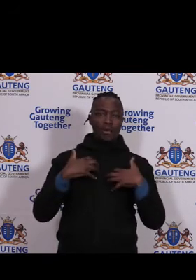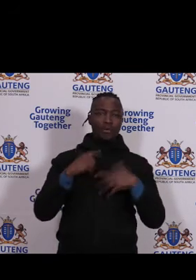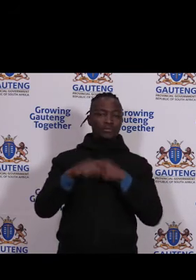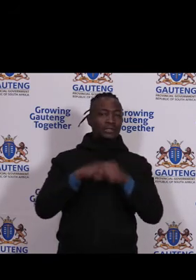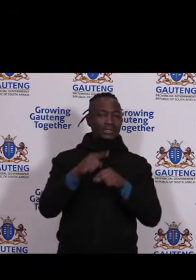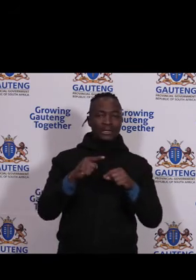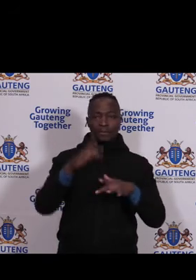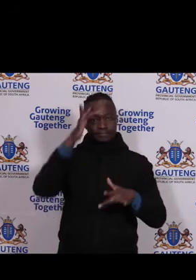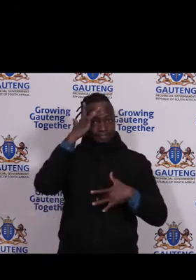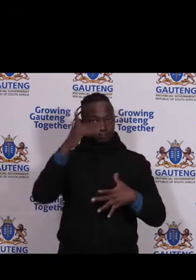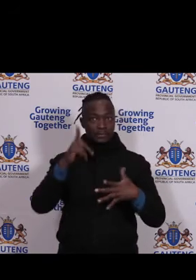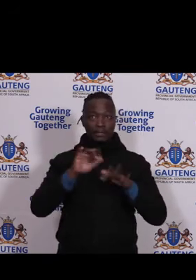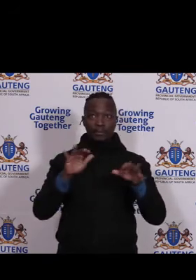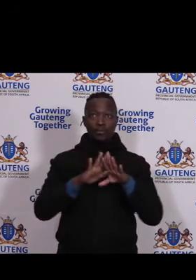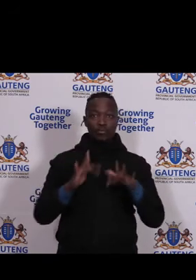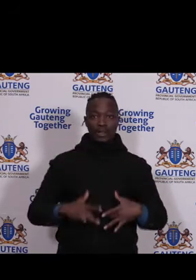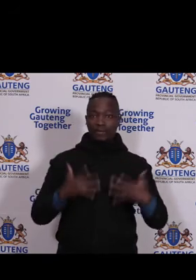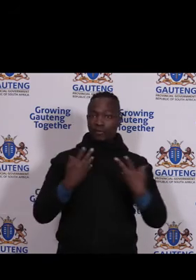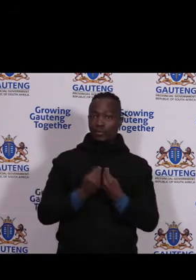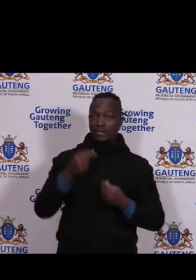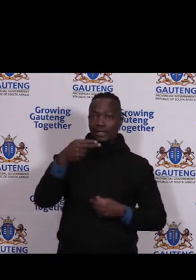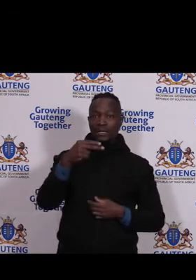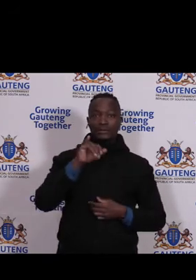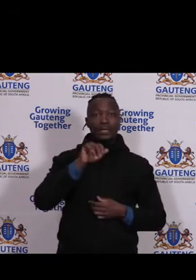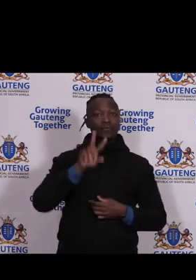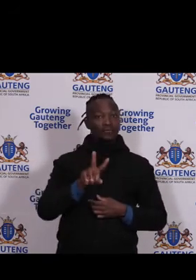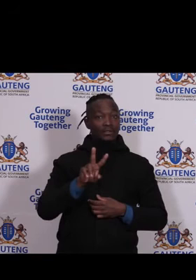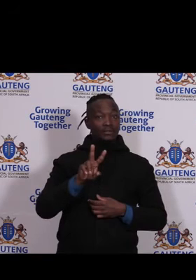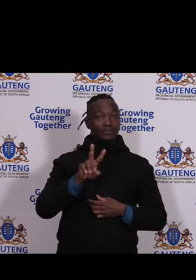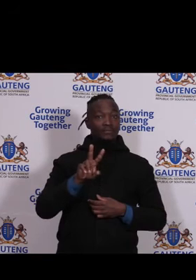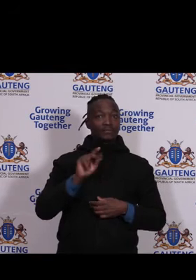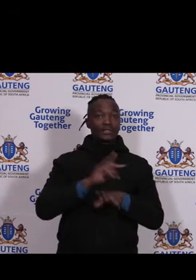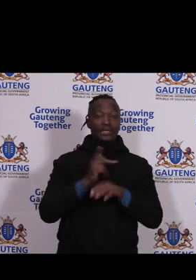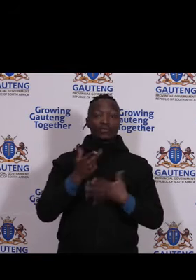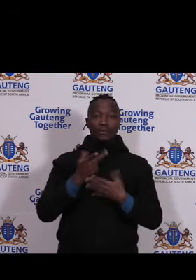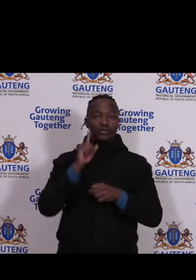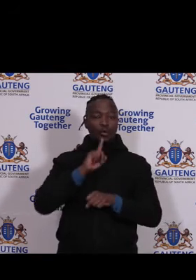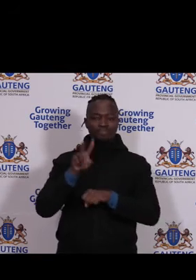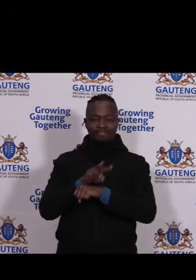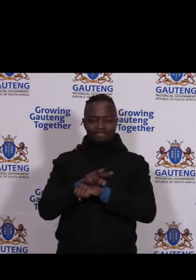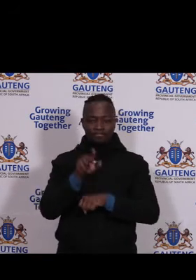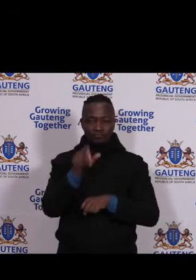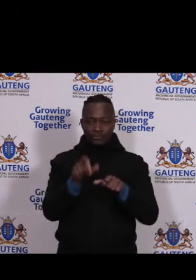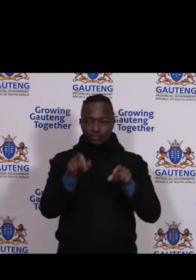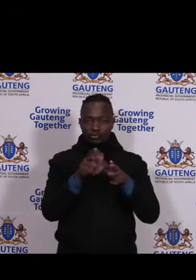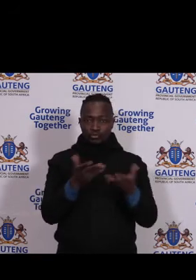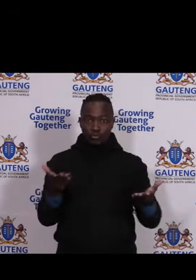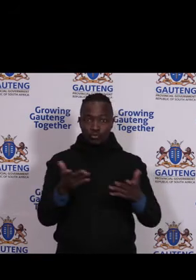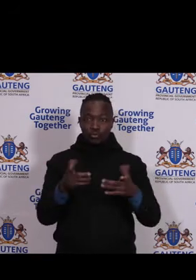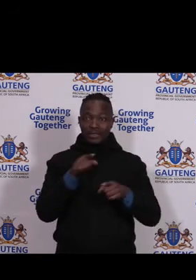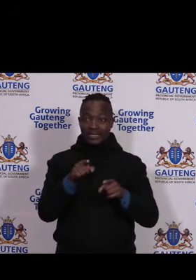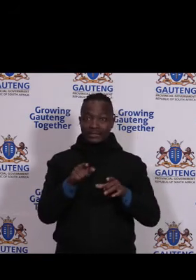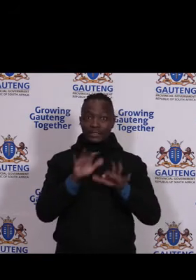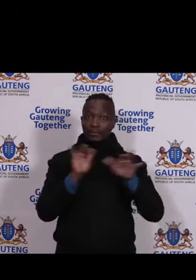and people who are living with HIV, that we keep an eye on them. And this is a population